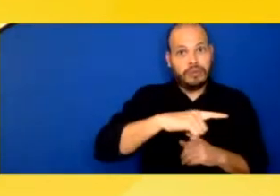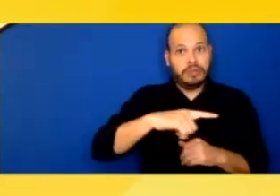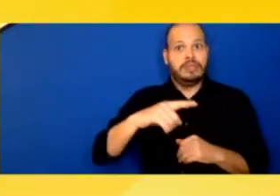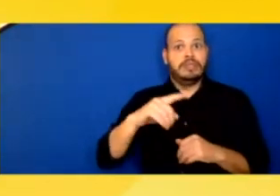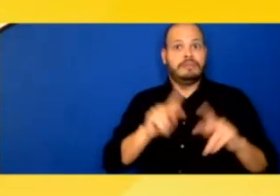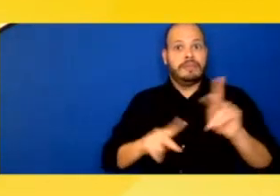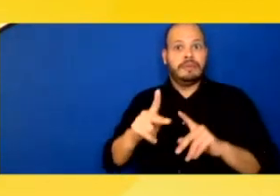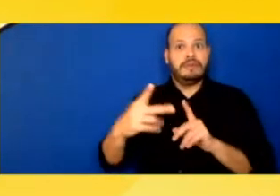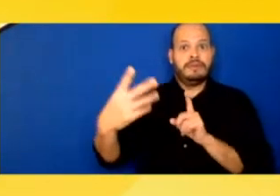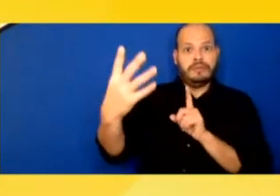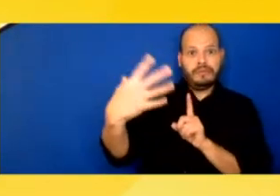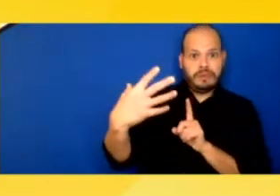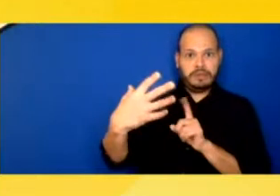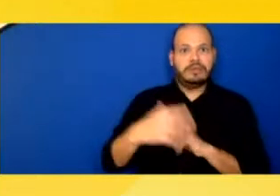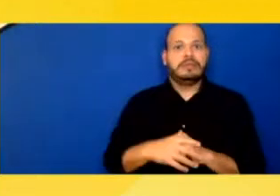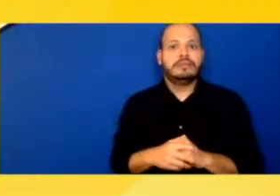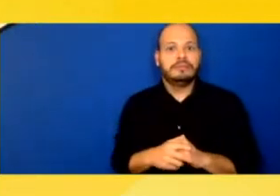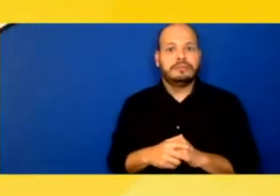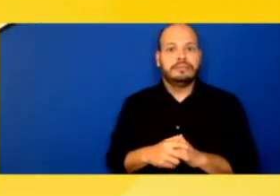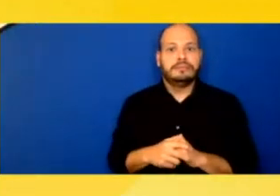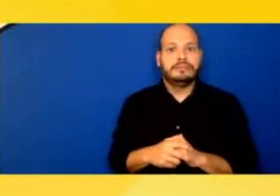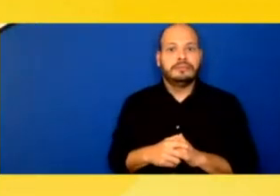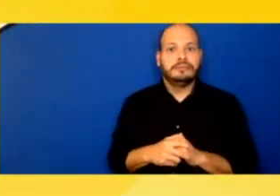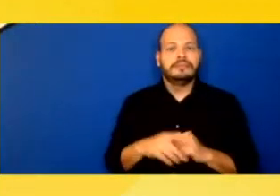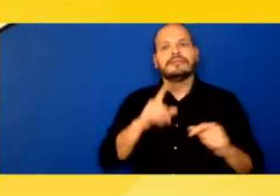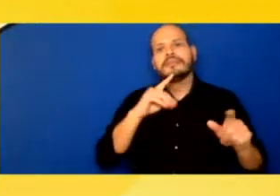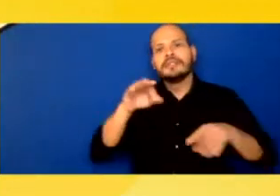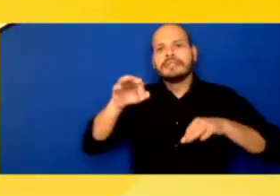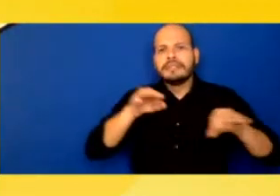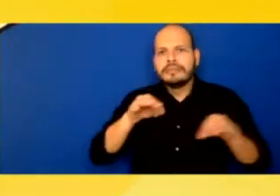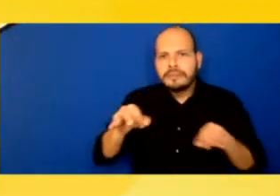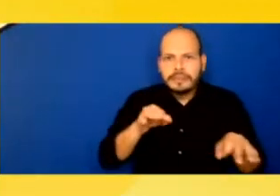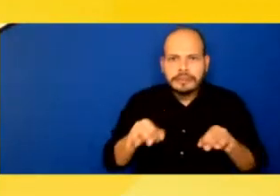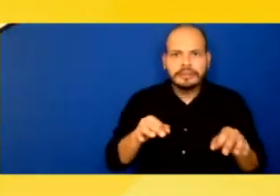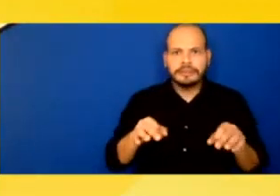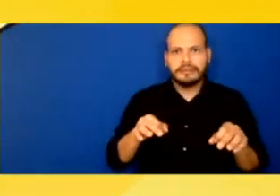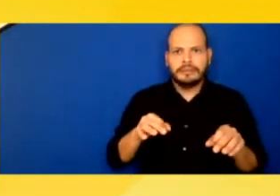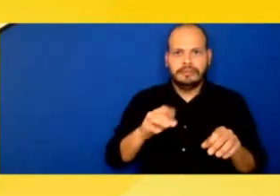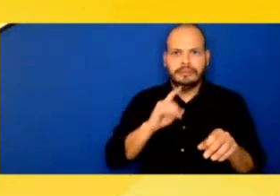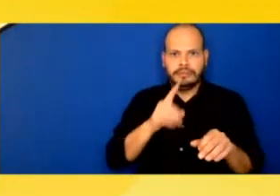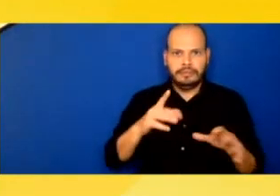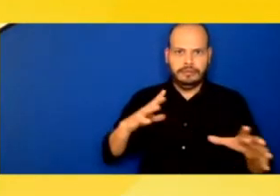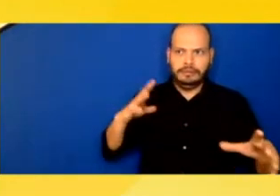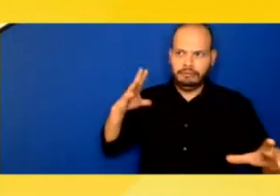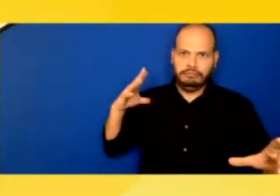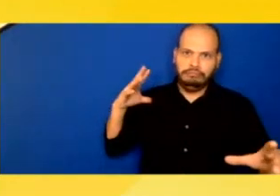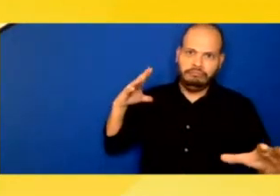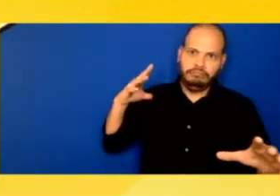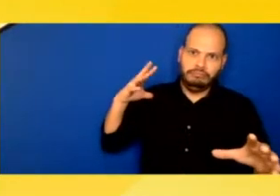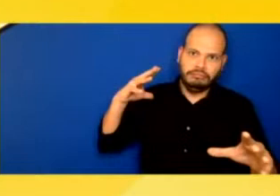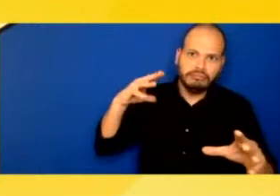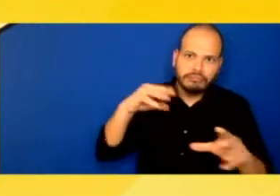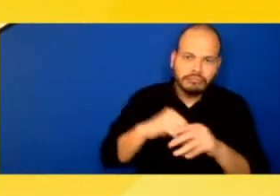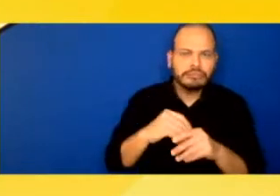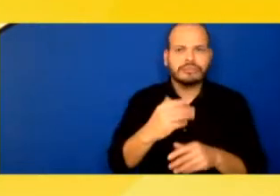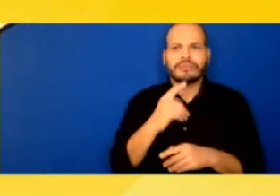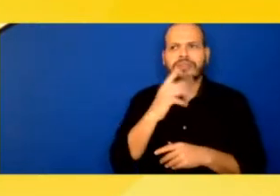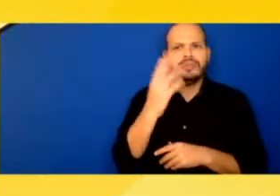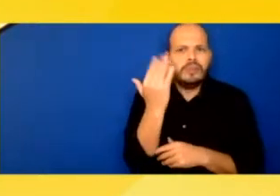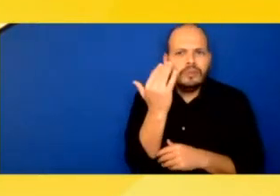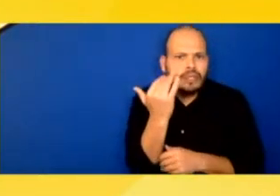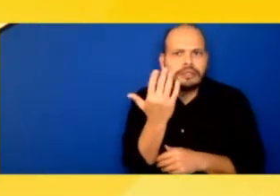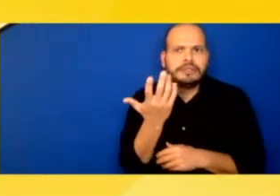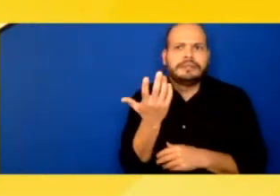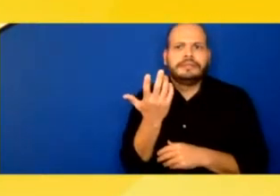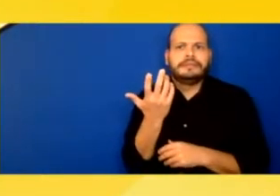service or teaching within your congregations or faith communities. We want you to lift up a prophetic message. And you can